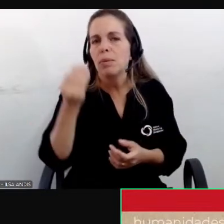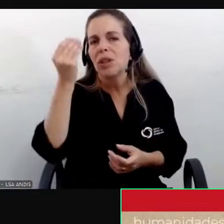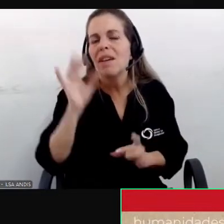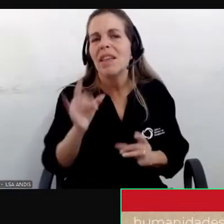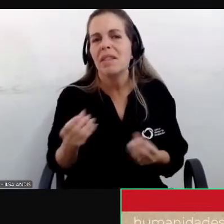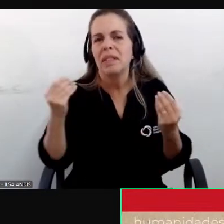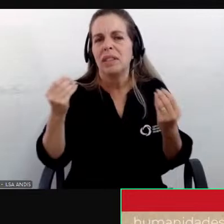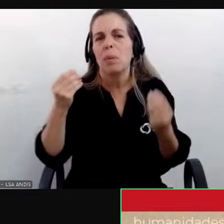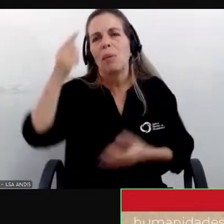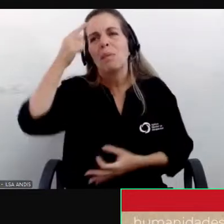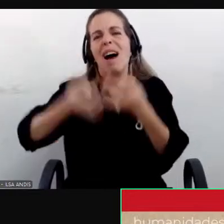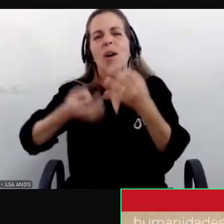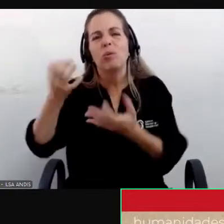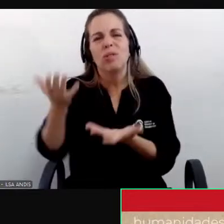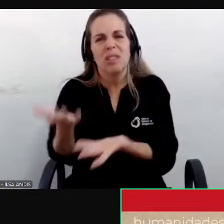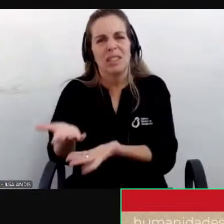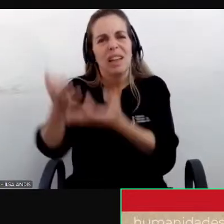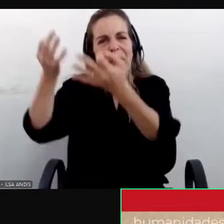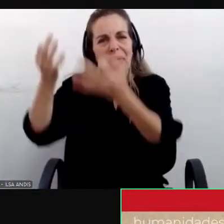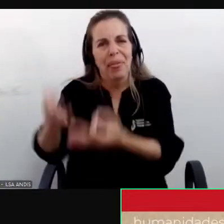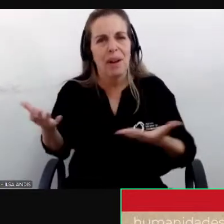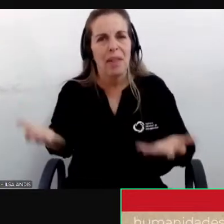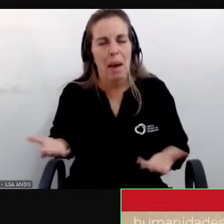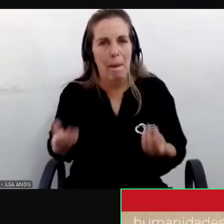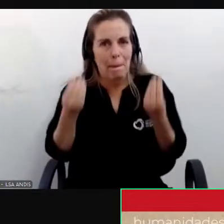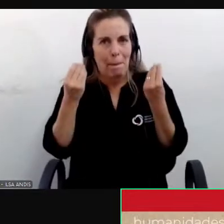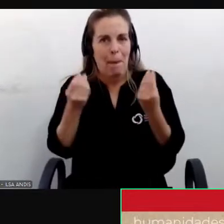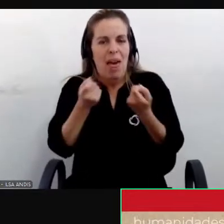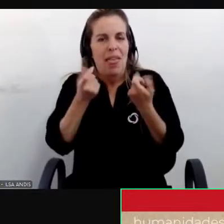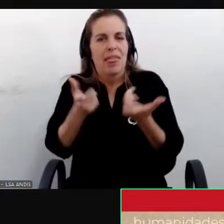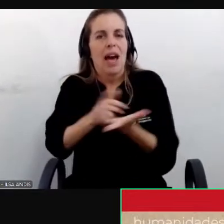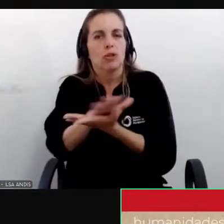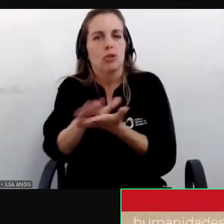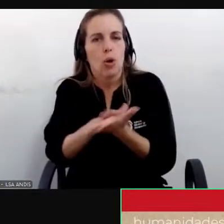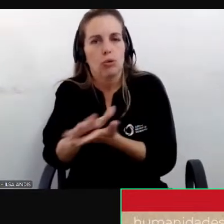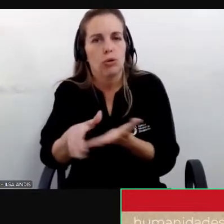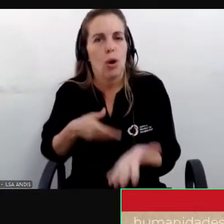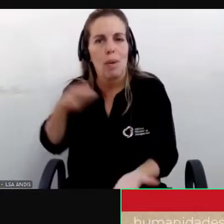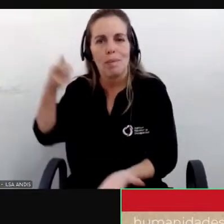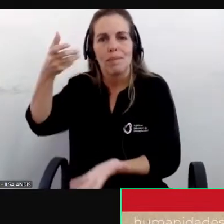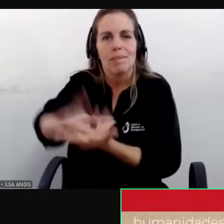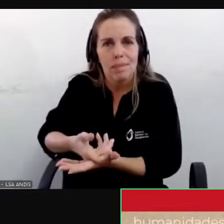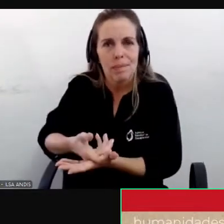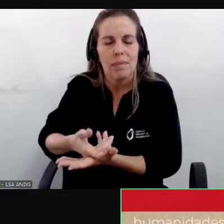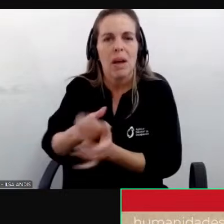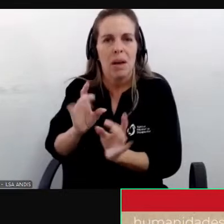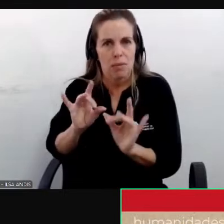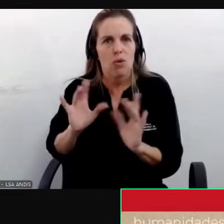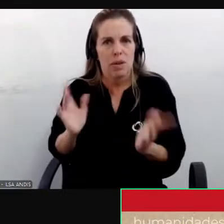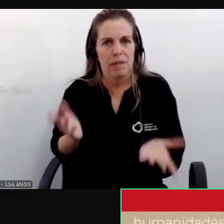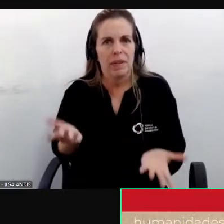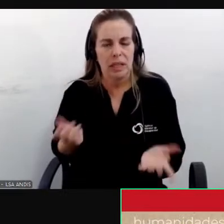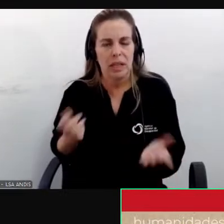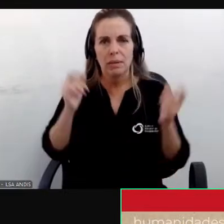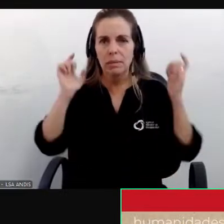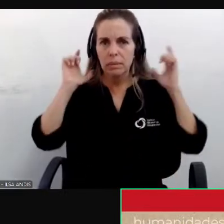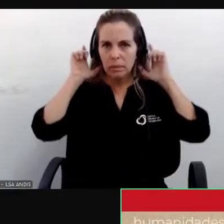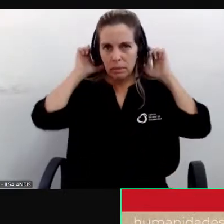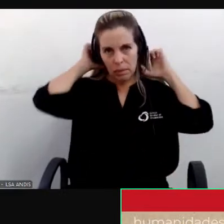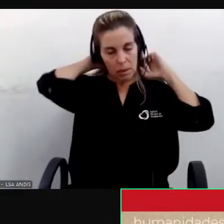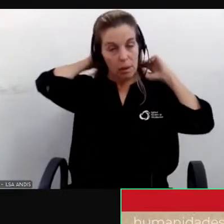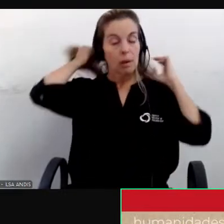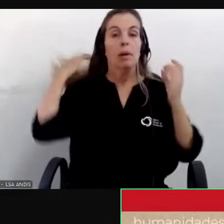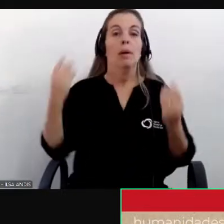And sometimes compensation is required, if we can talk about that,